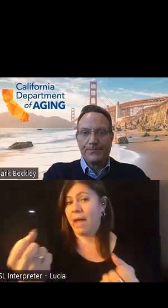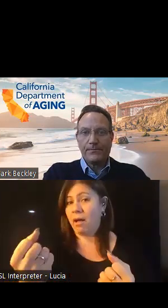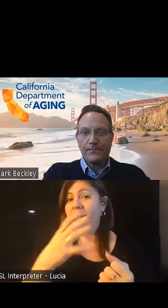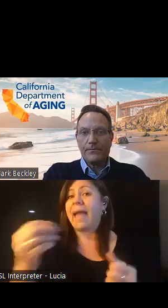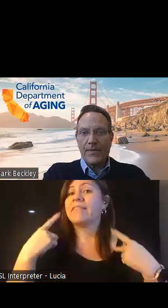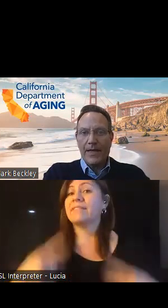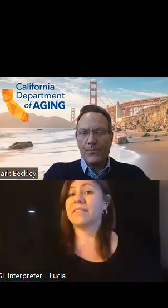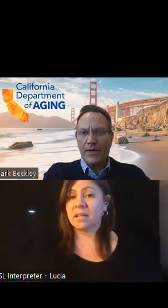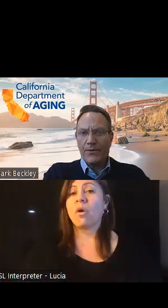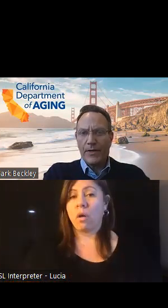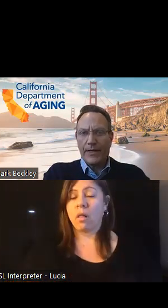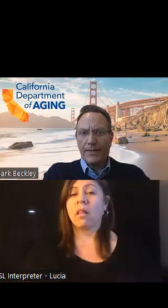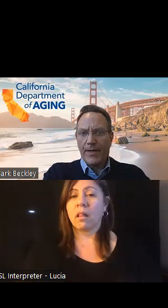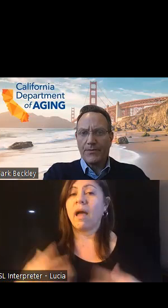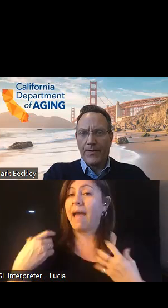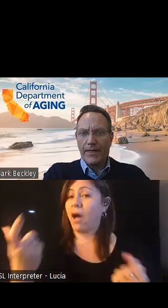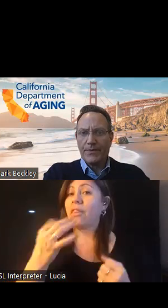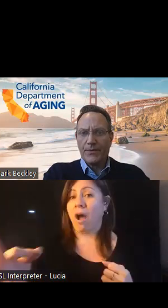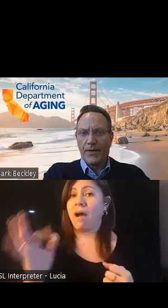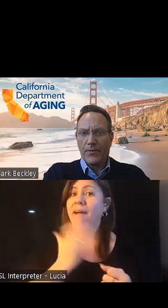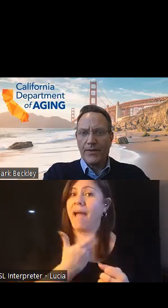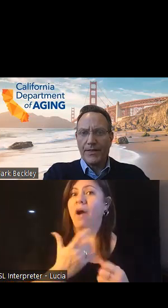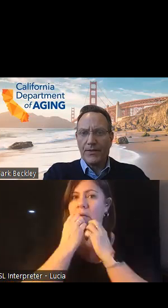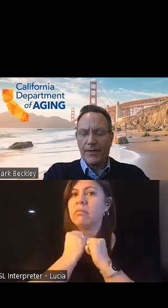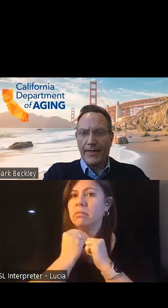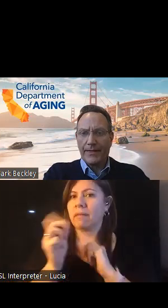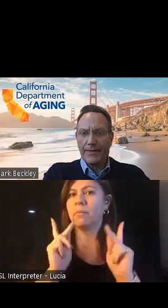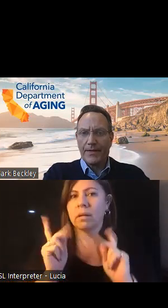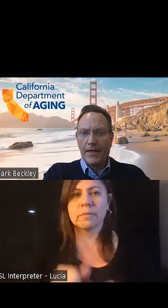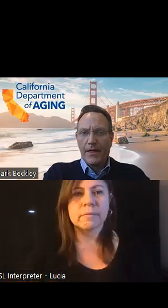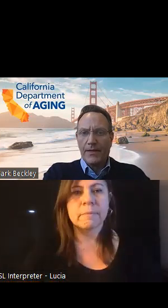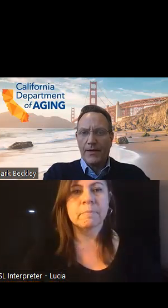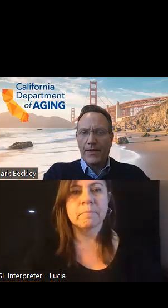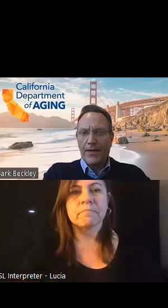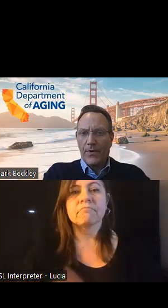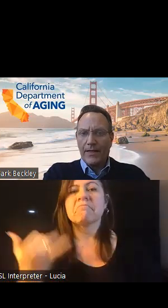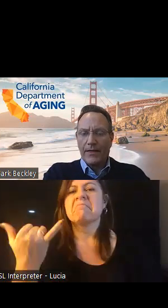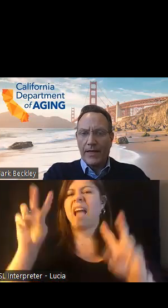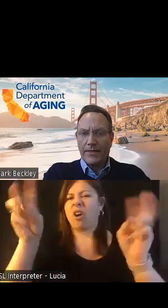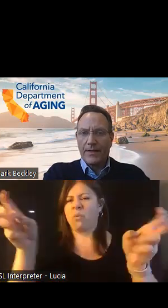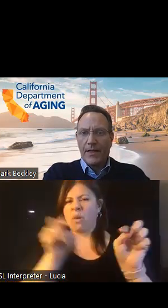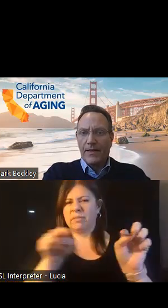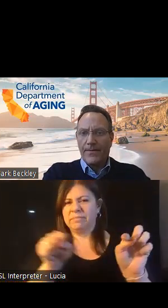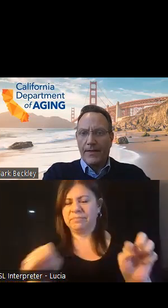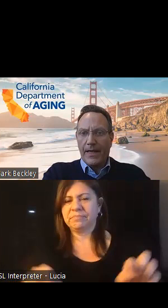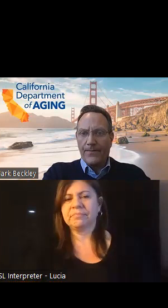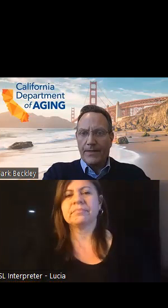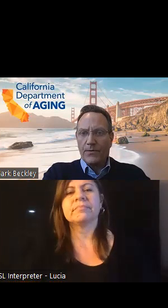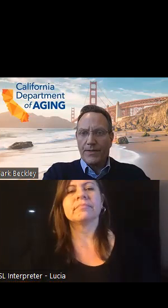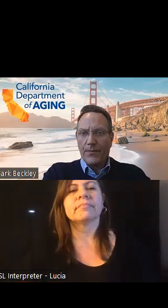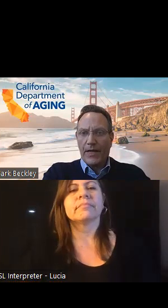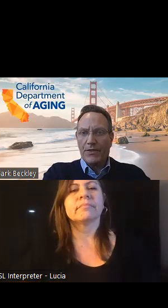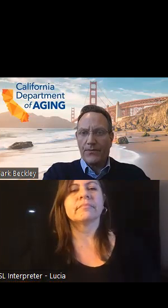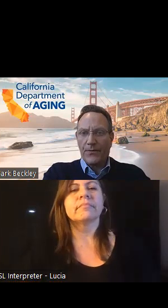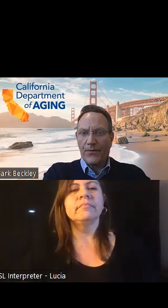ones. In 2020, CMS revised nursing home visitation guidance, noting that they recognize that